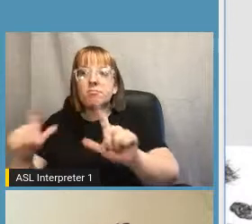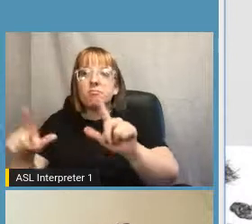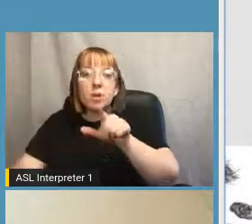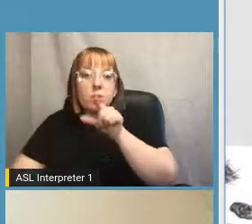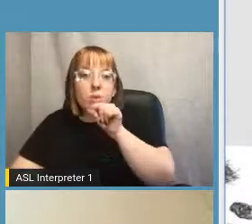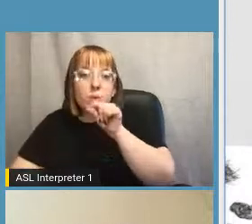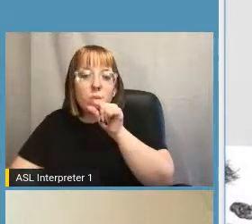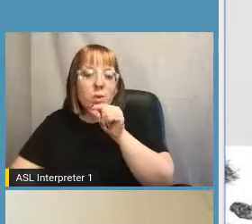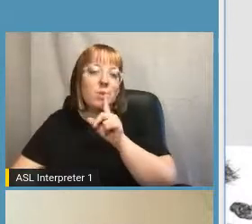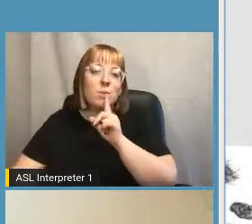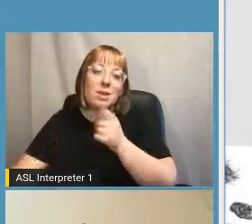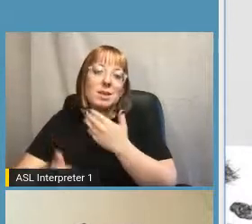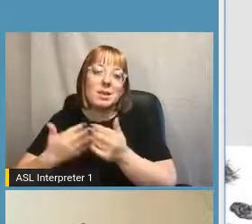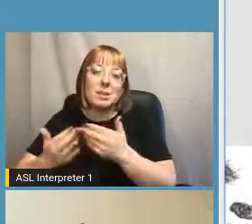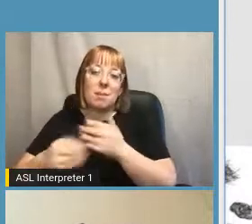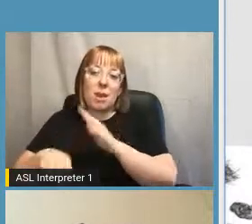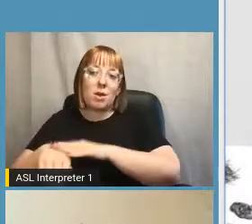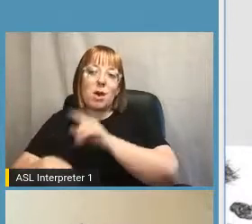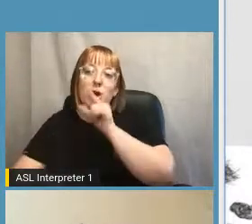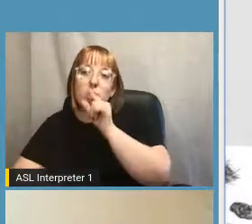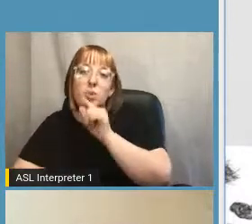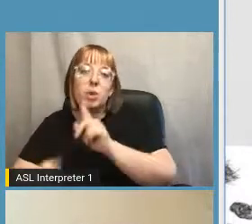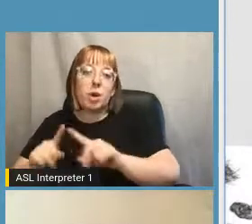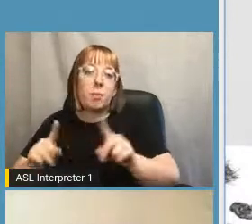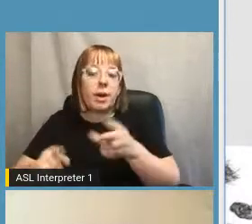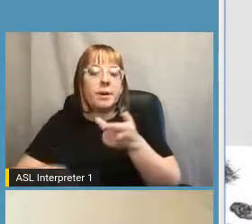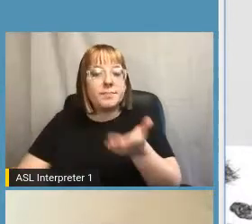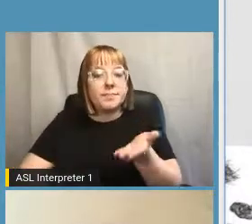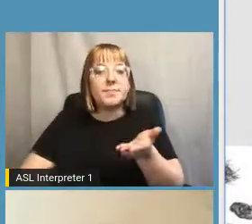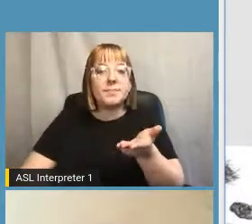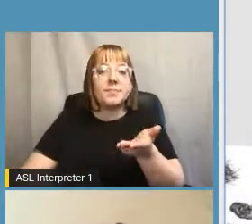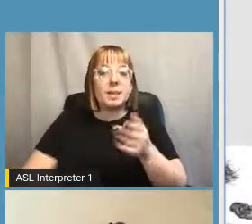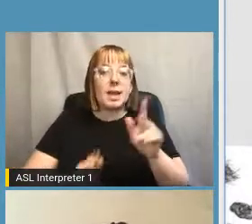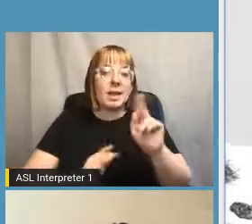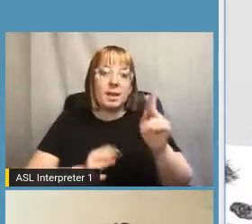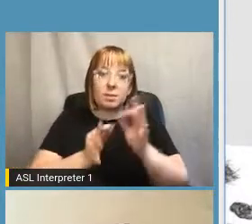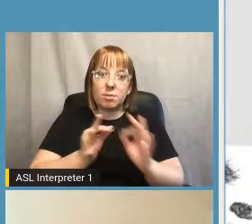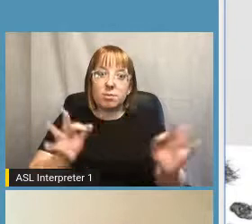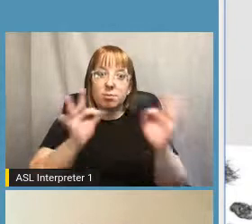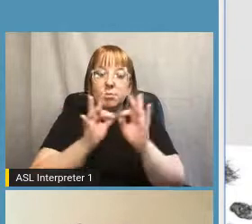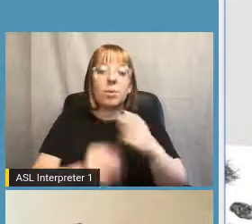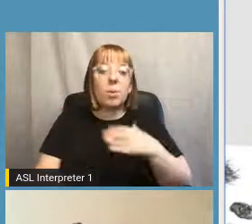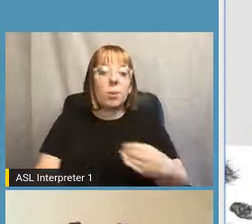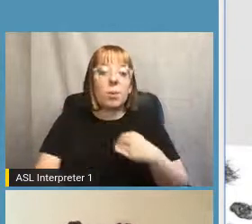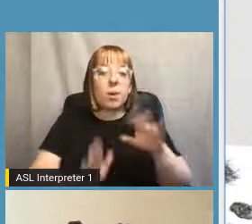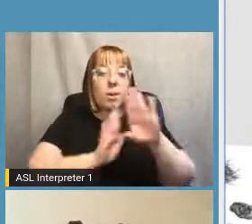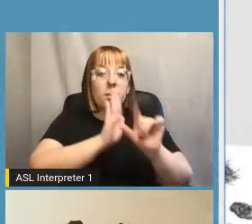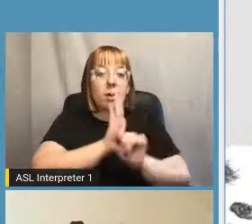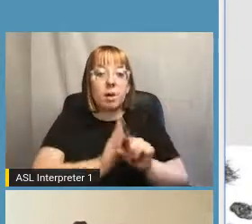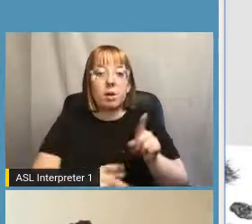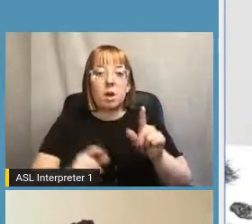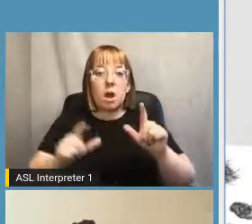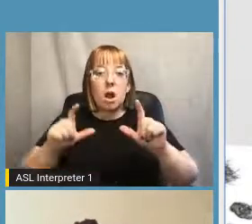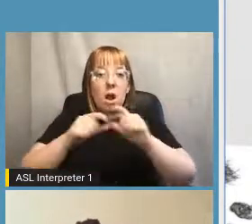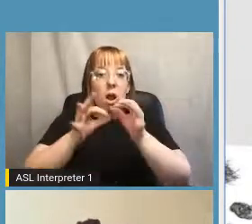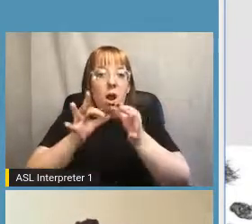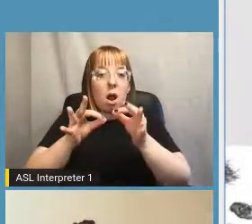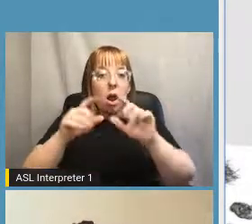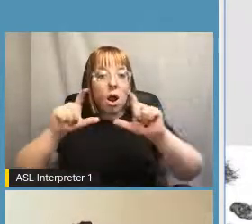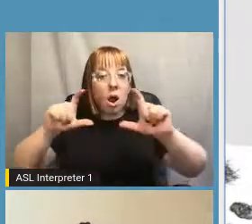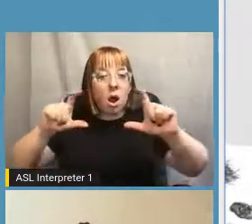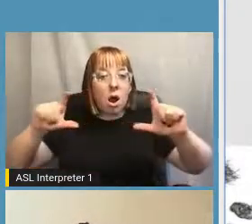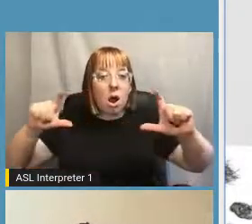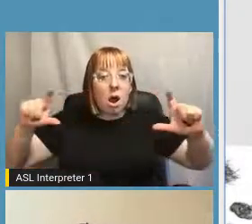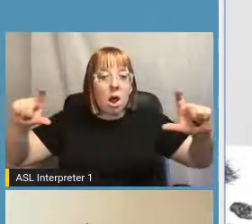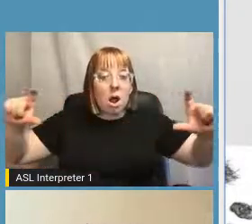matter. But you can see some examples in this image. We have a white background and it's very long. And on the right,